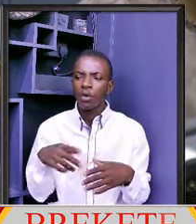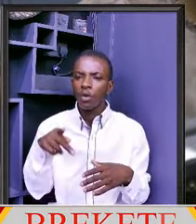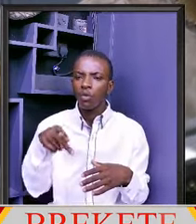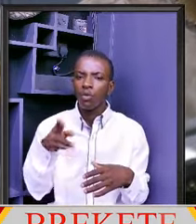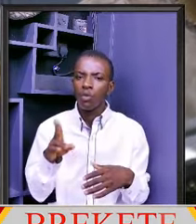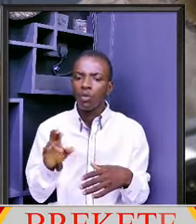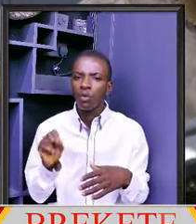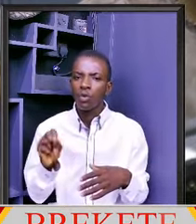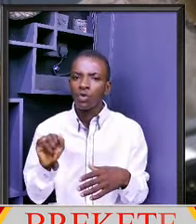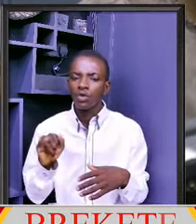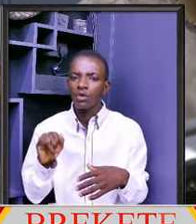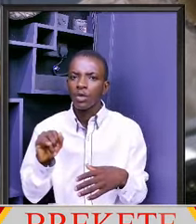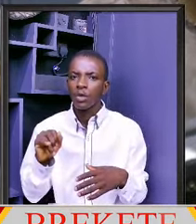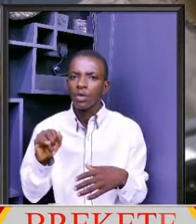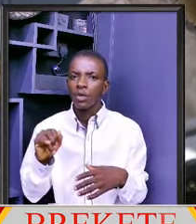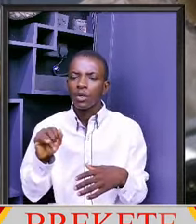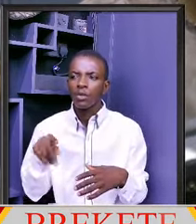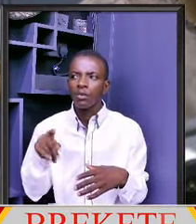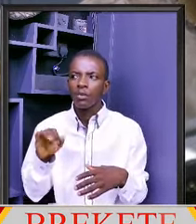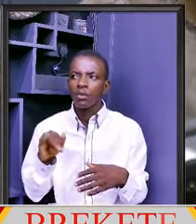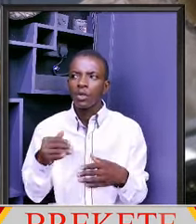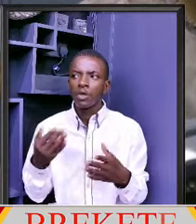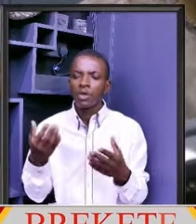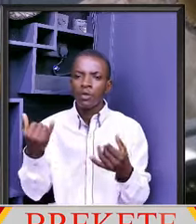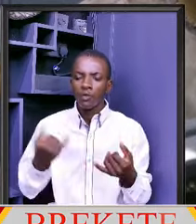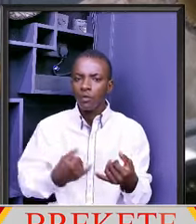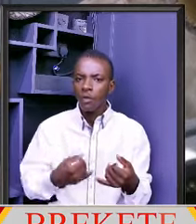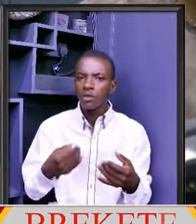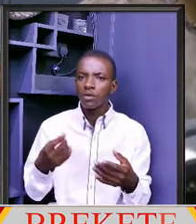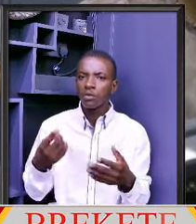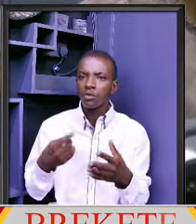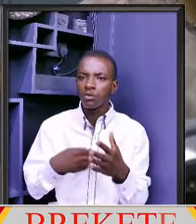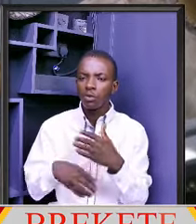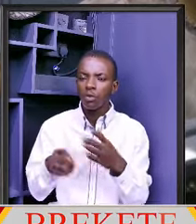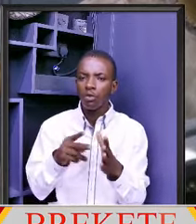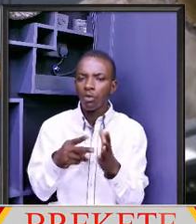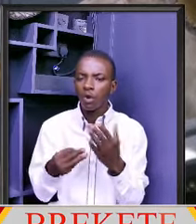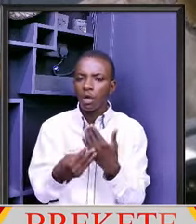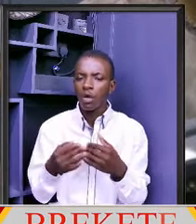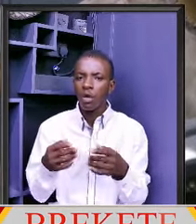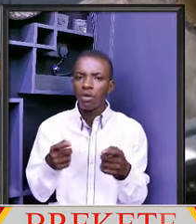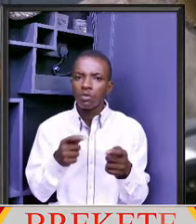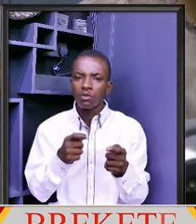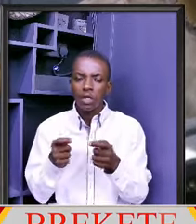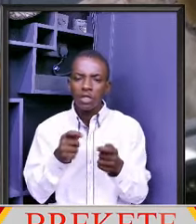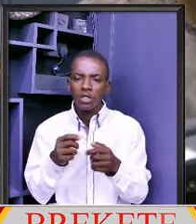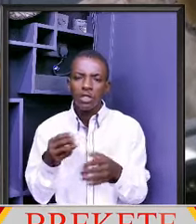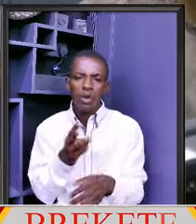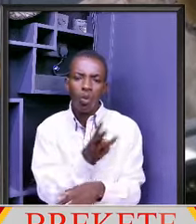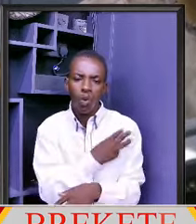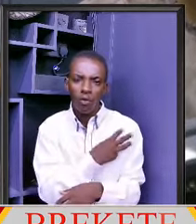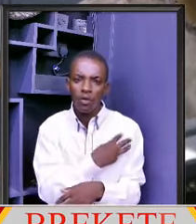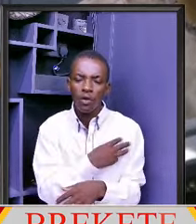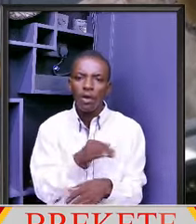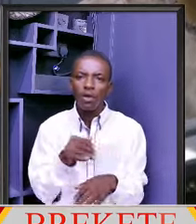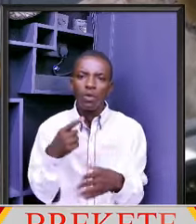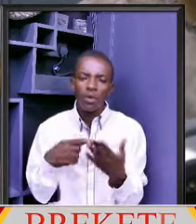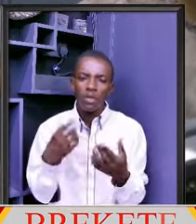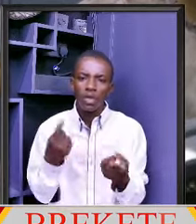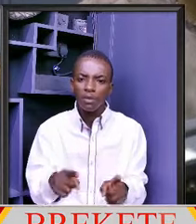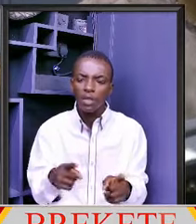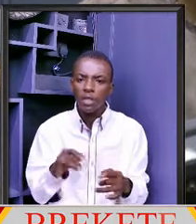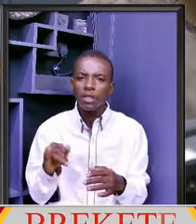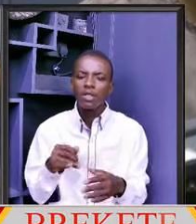me through the Brekete family program. I've been coming, we are discussing on how to manage the Okada and their welfare because of what is